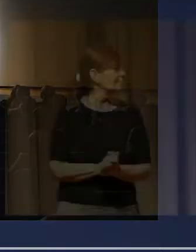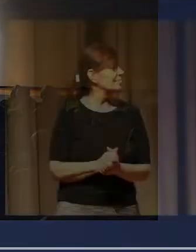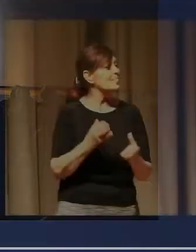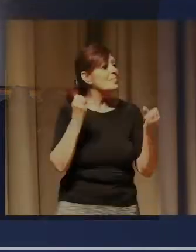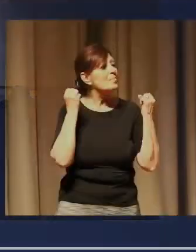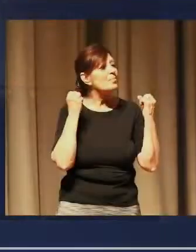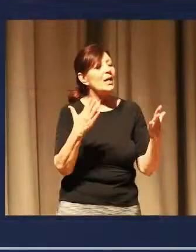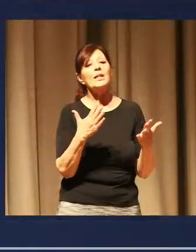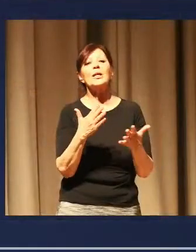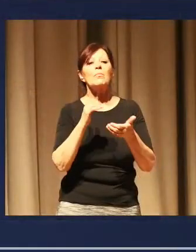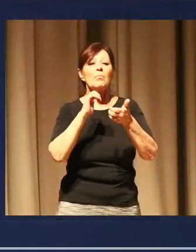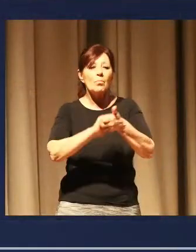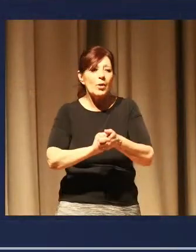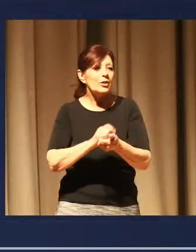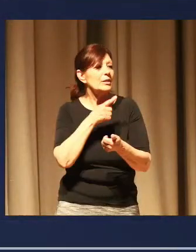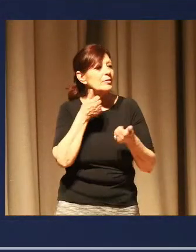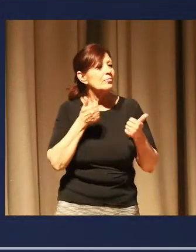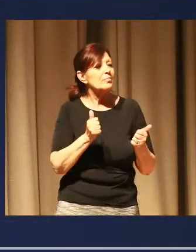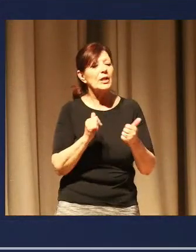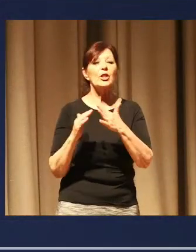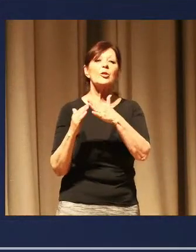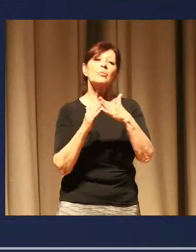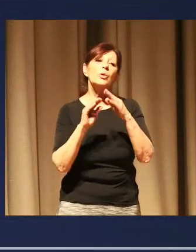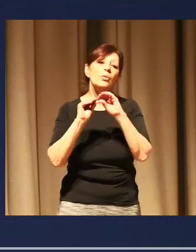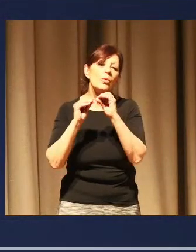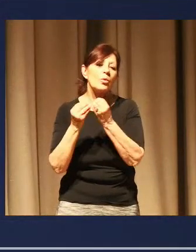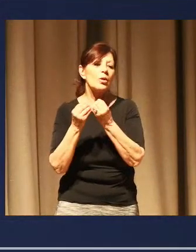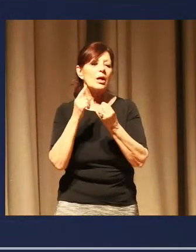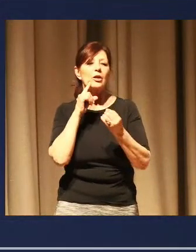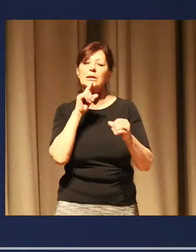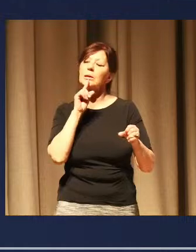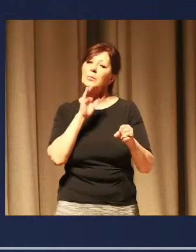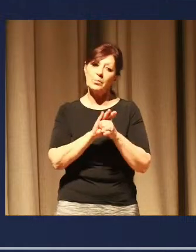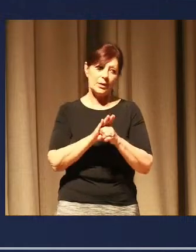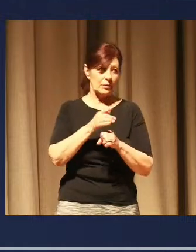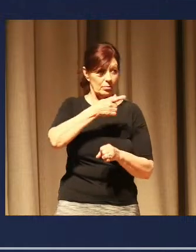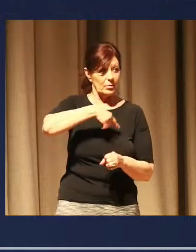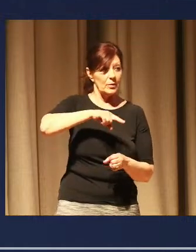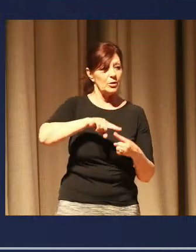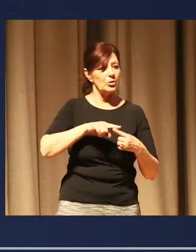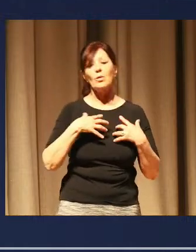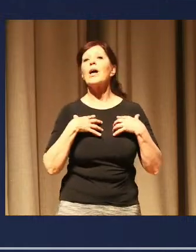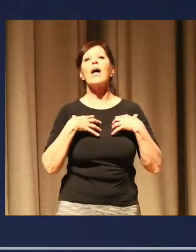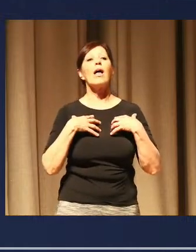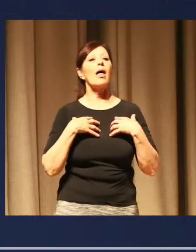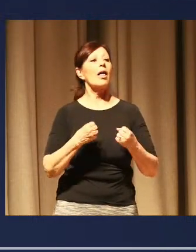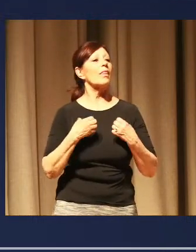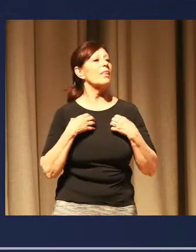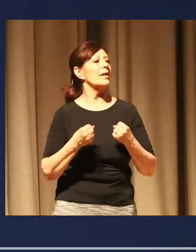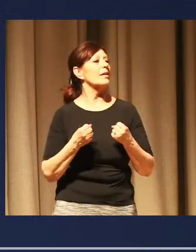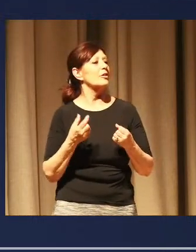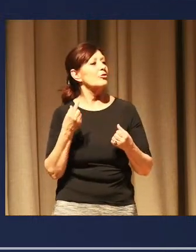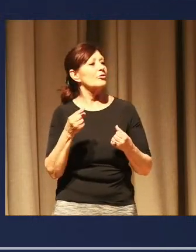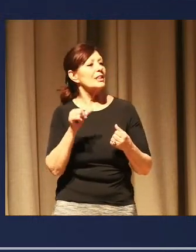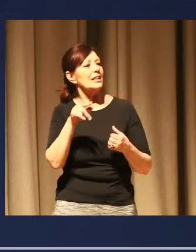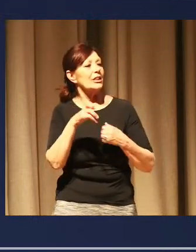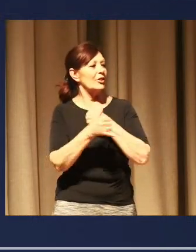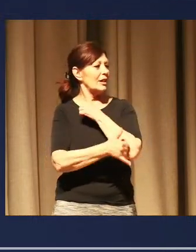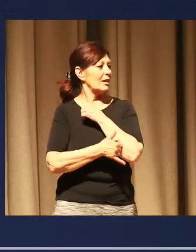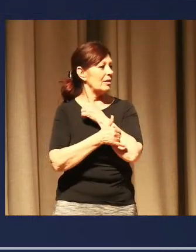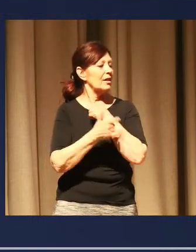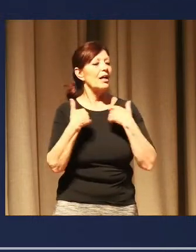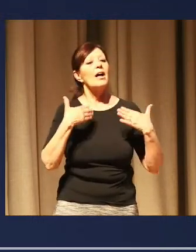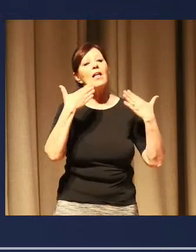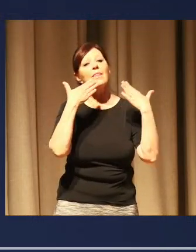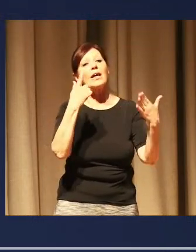Many partners in these efforts, as well as community organizations, are as committed as we are to healthy and green Erie County for the future. I thank